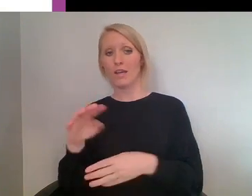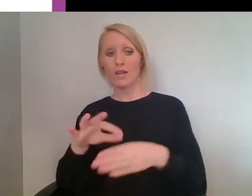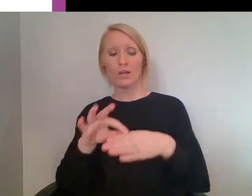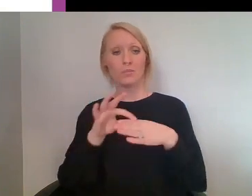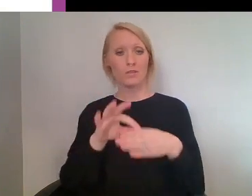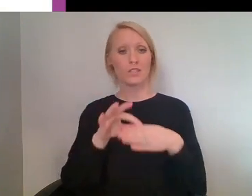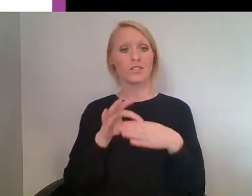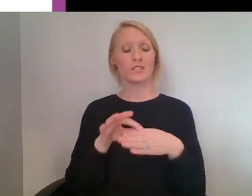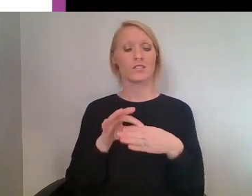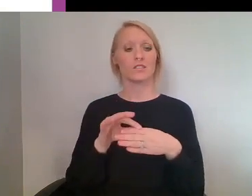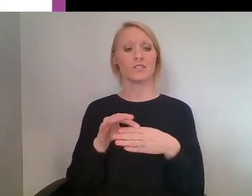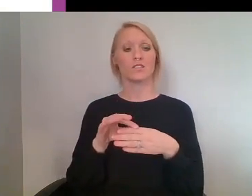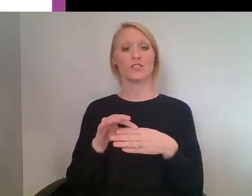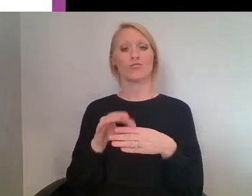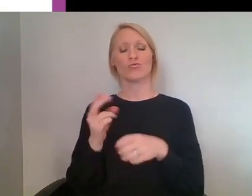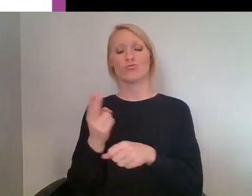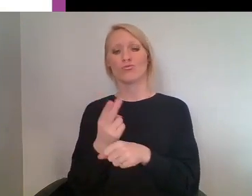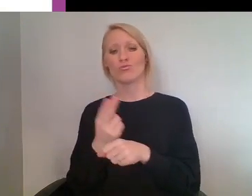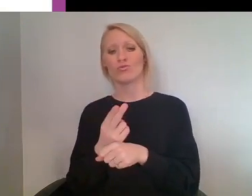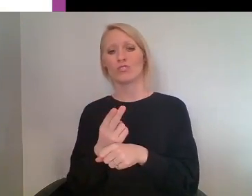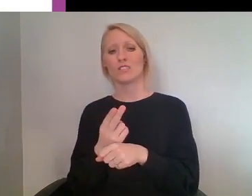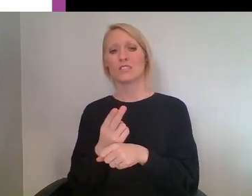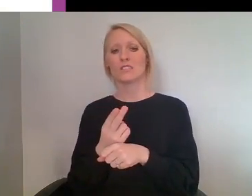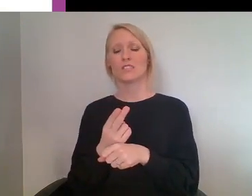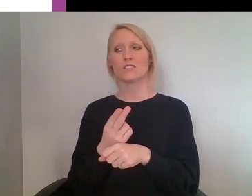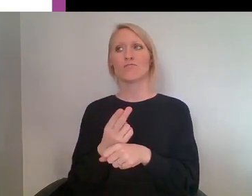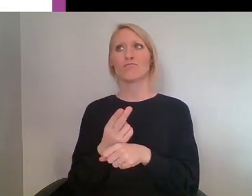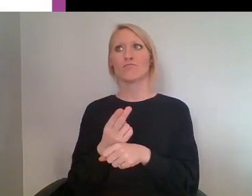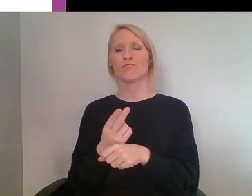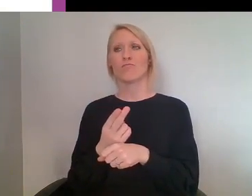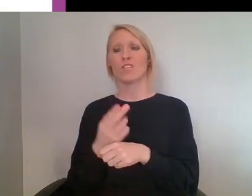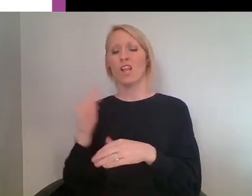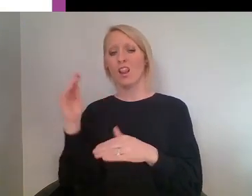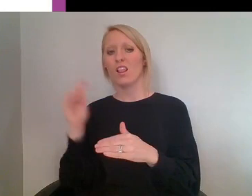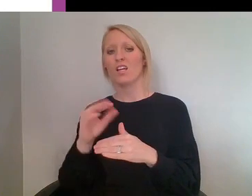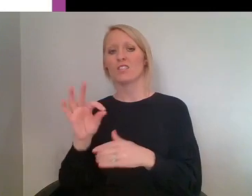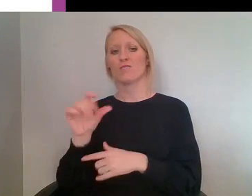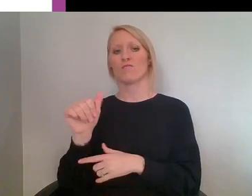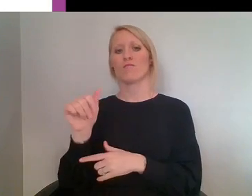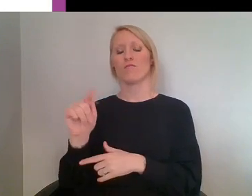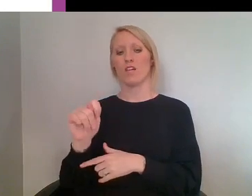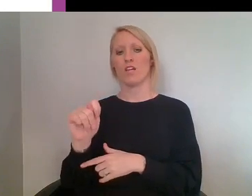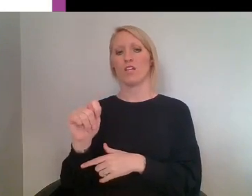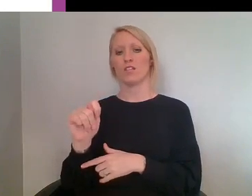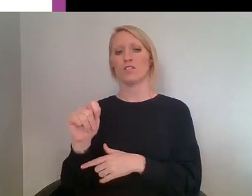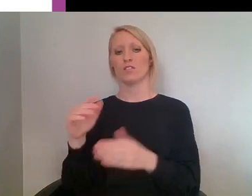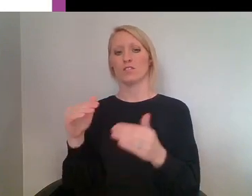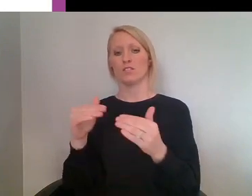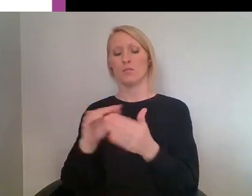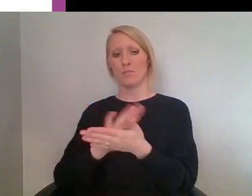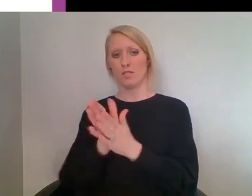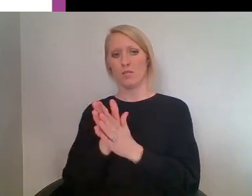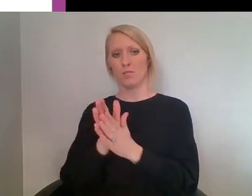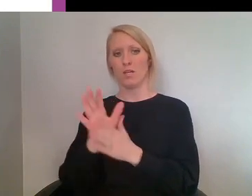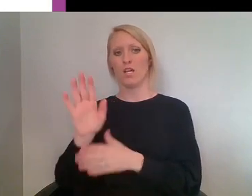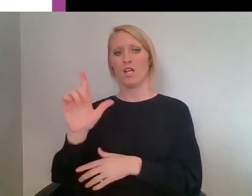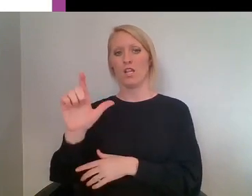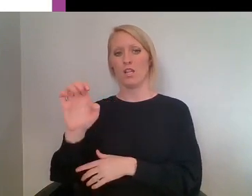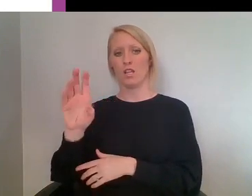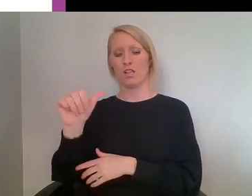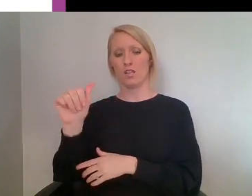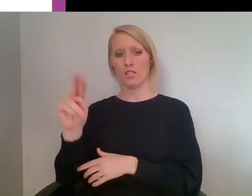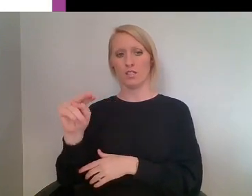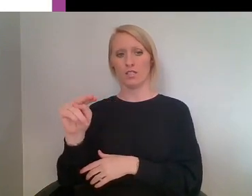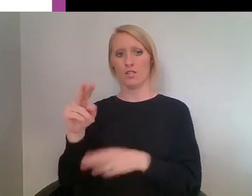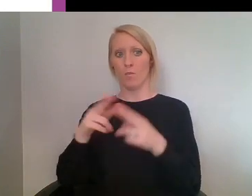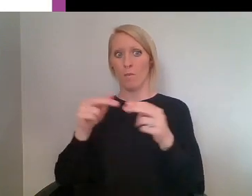to be a leaner version than say like bacon that you would get from a pig, right? When we all love bacon, or Some of you must love bacon, but you can see the